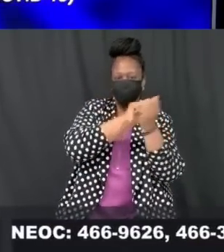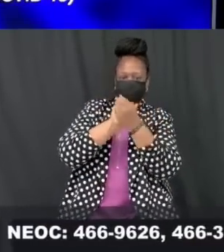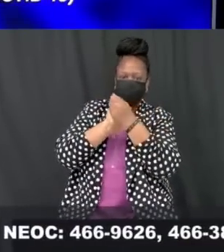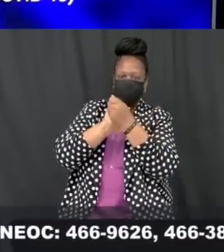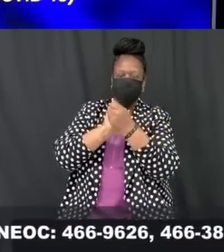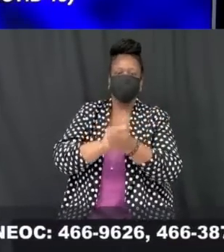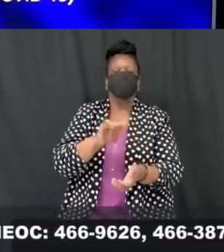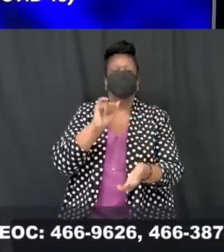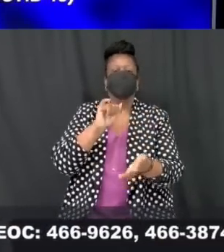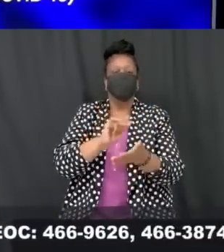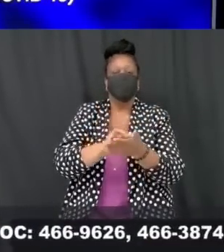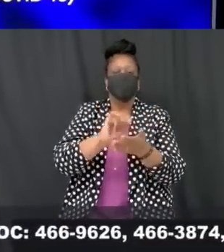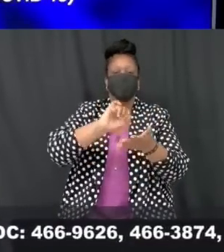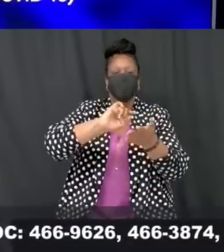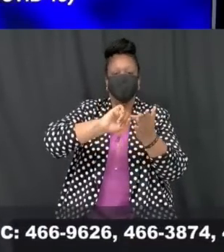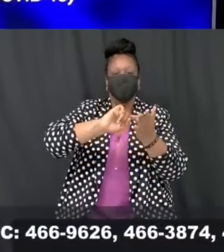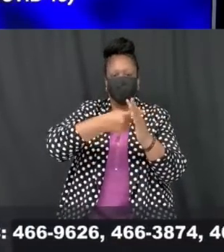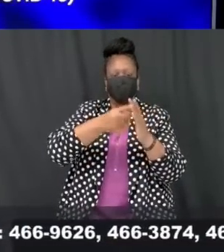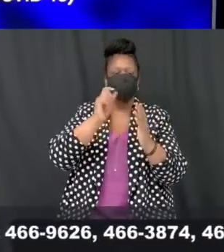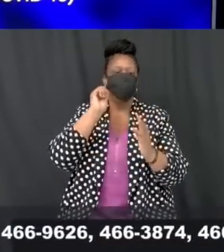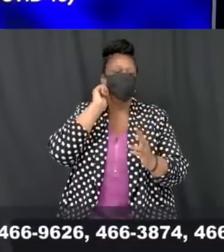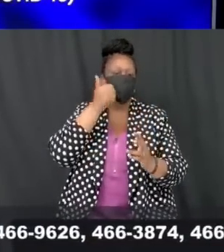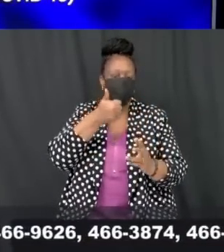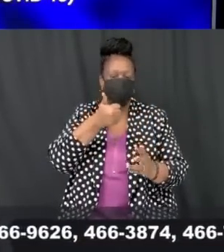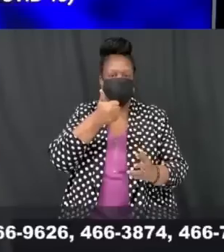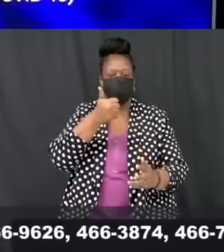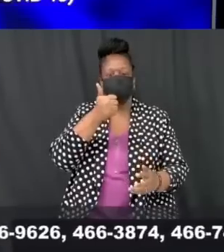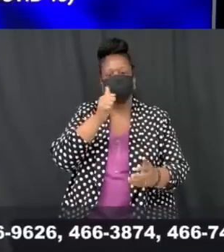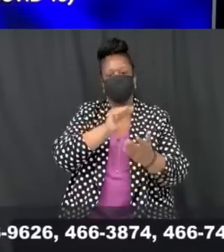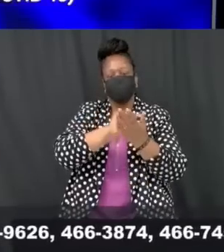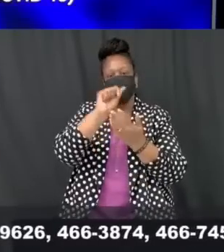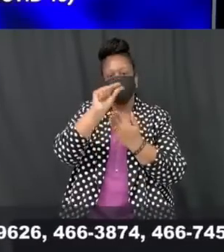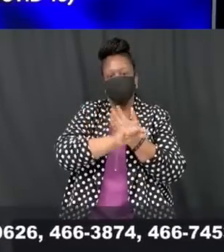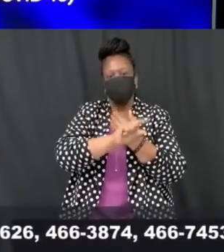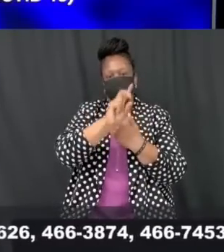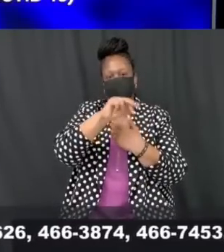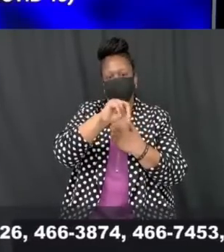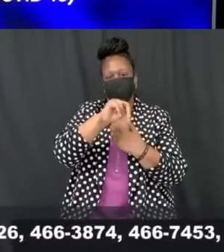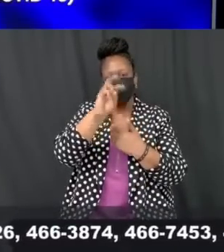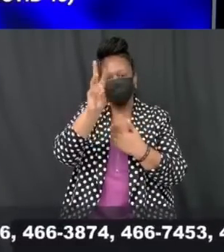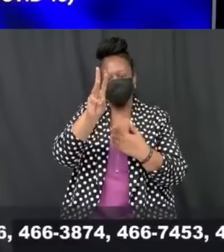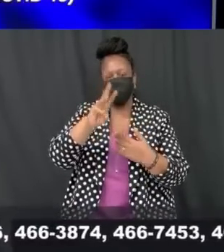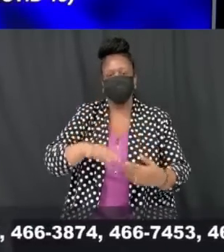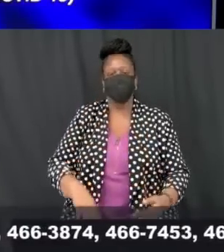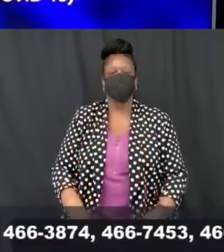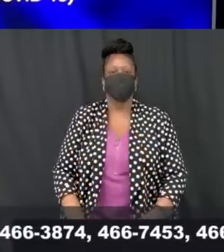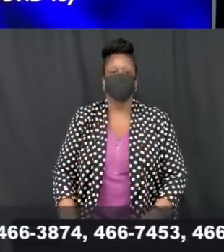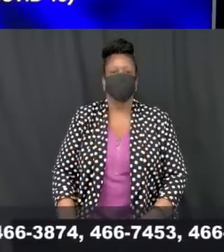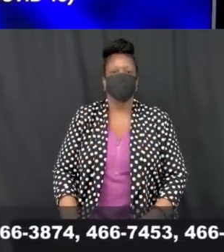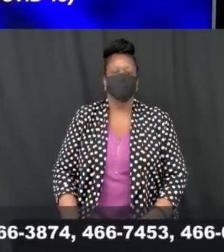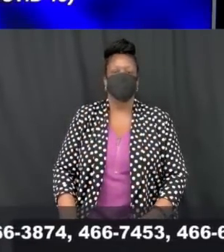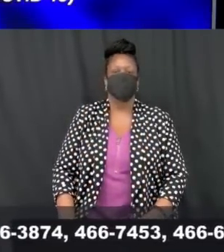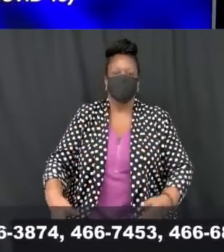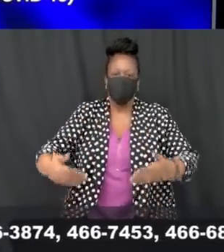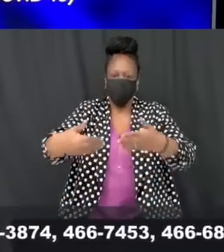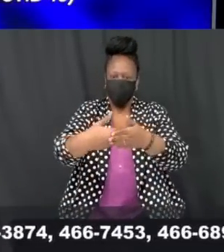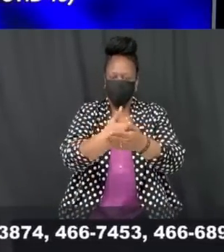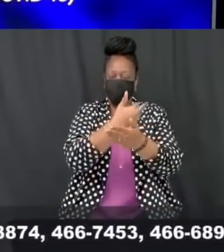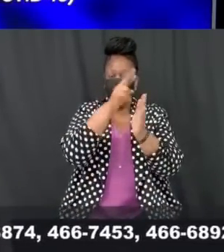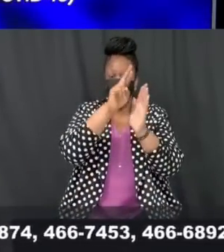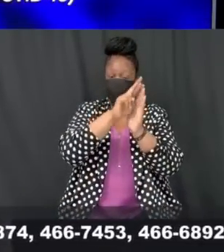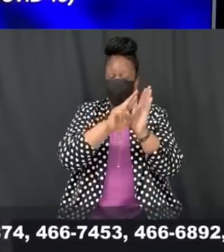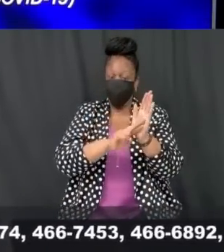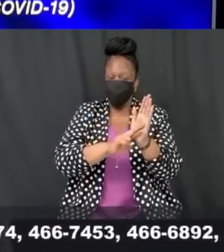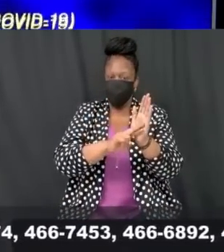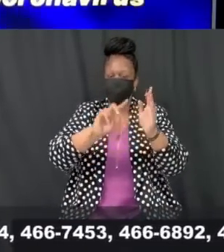begin tomorrow, August 26th. These new regulations commenced on the 23rd of August and